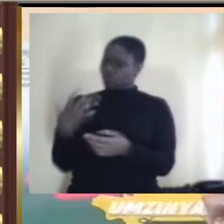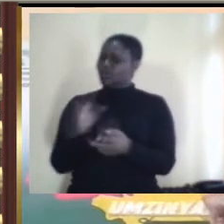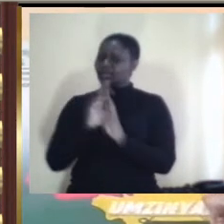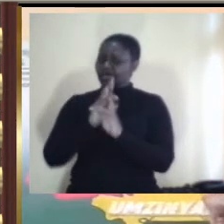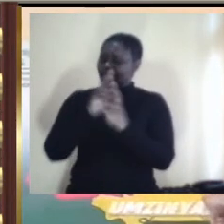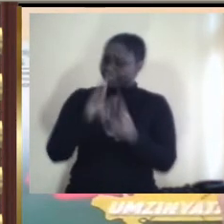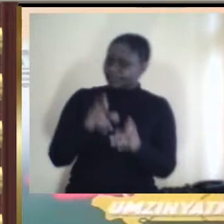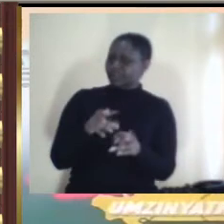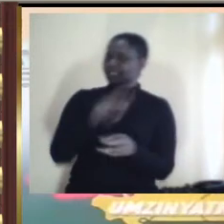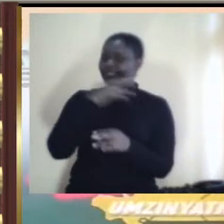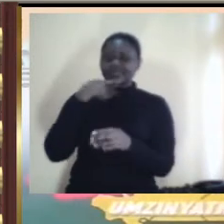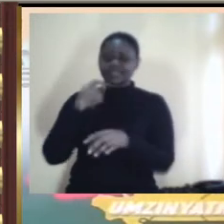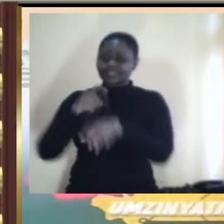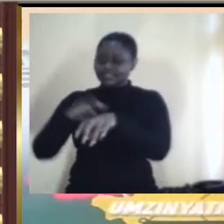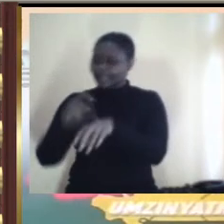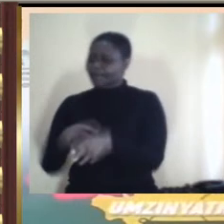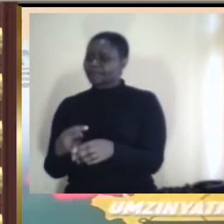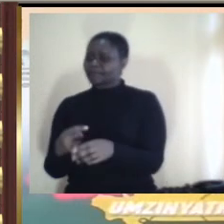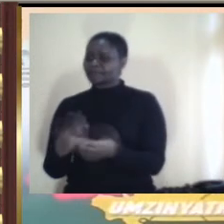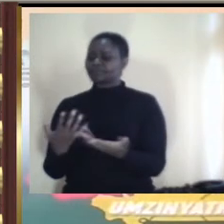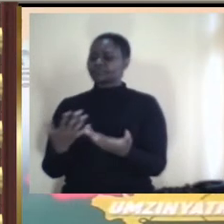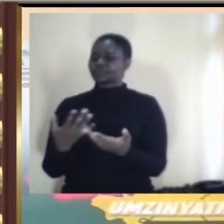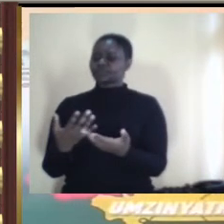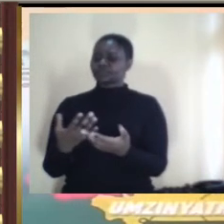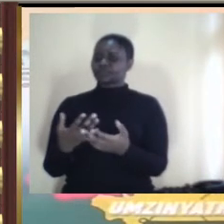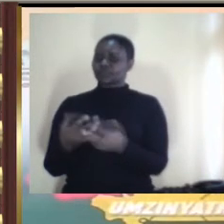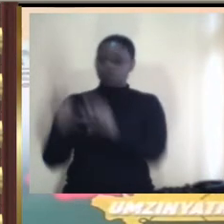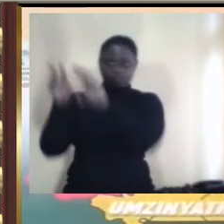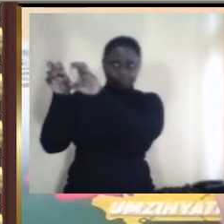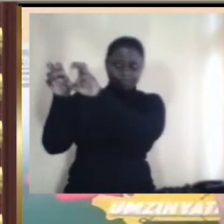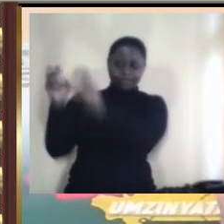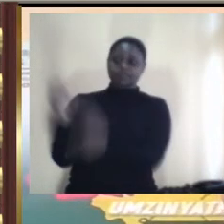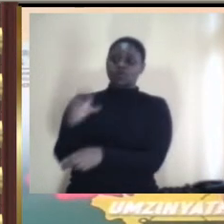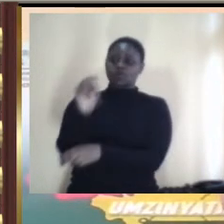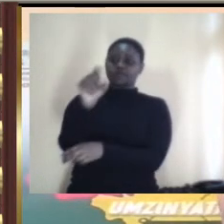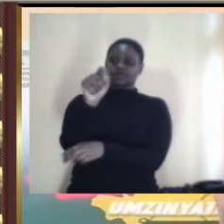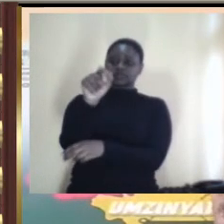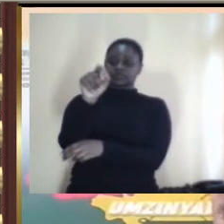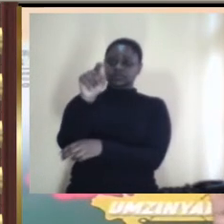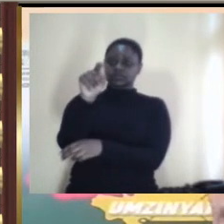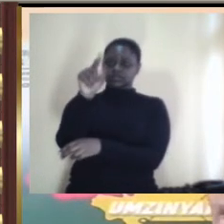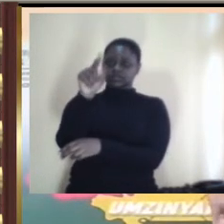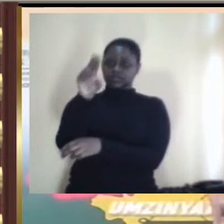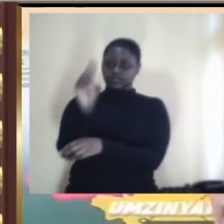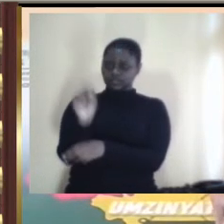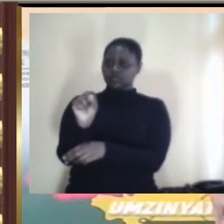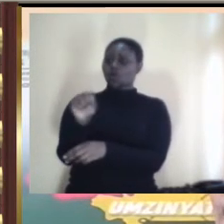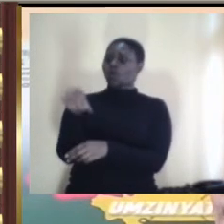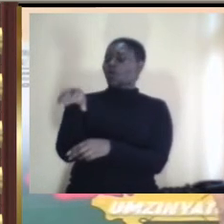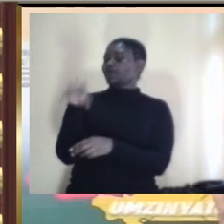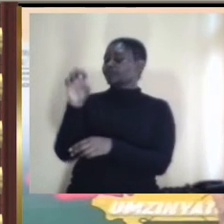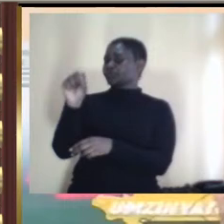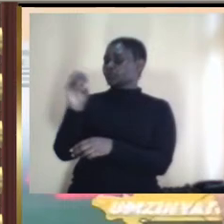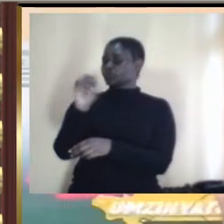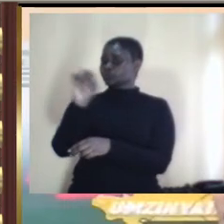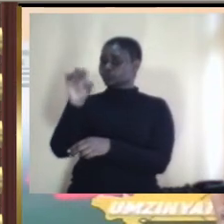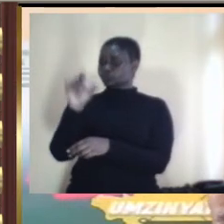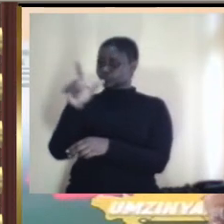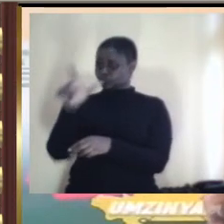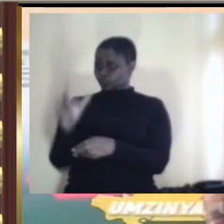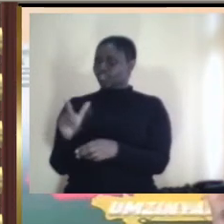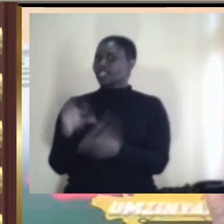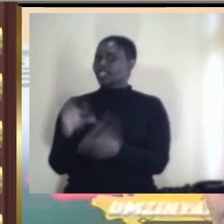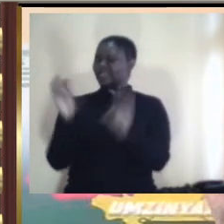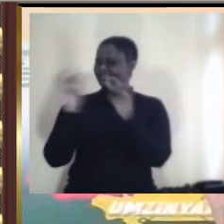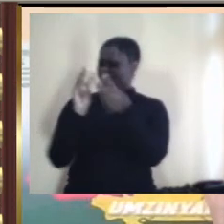in real time on the status of the soil, the weather condition, and allow smart irrigation. Rural